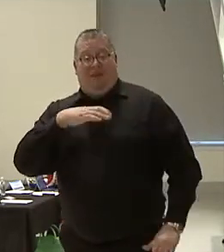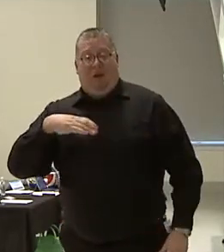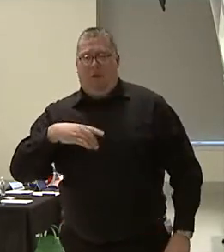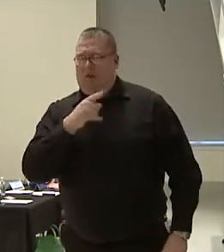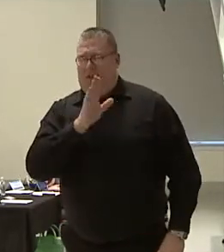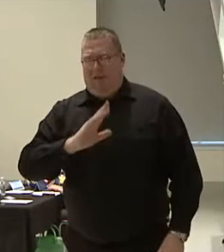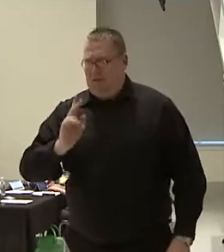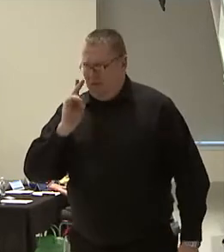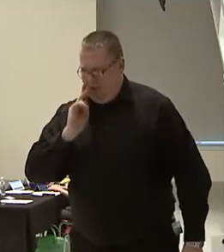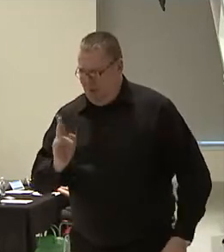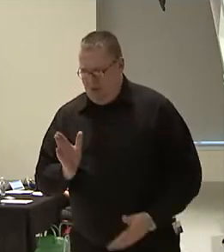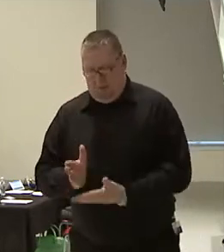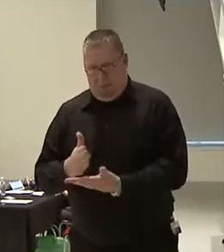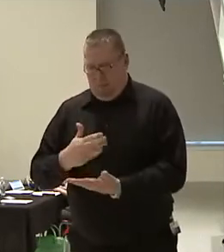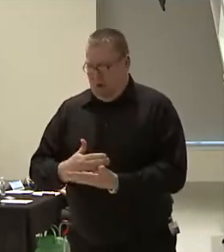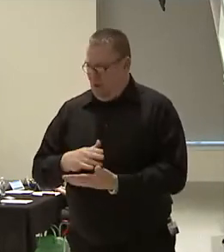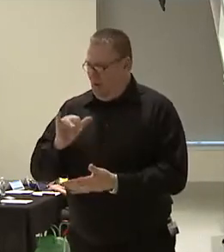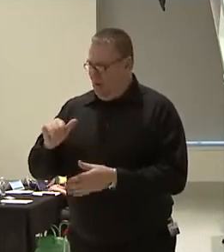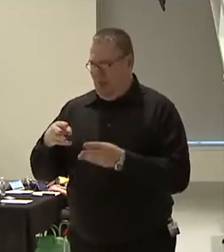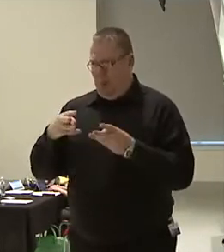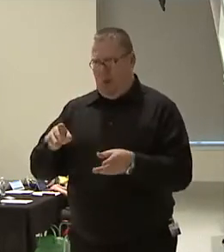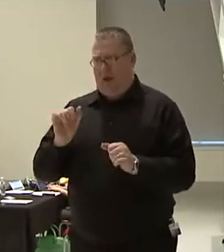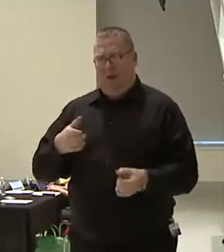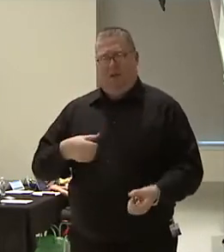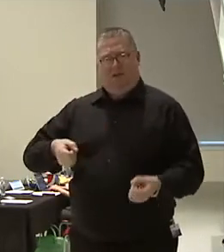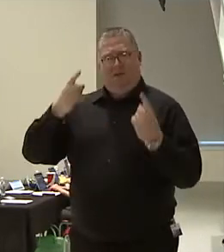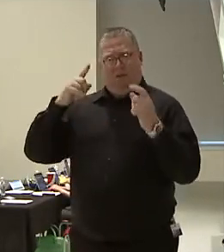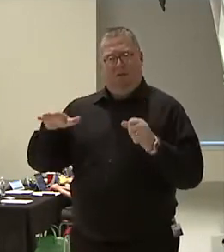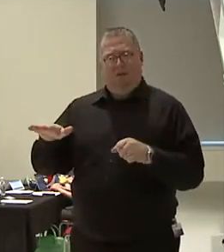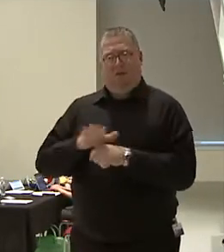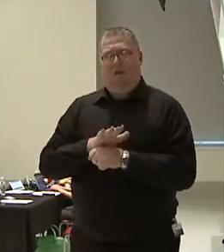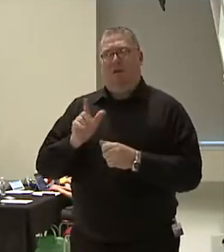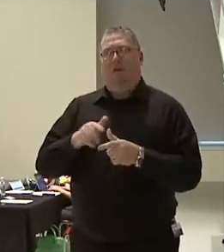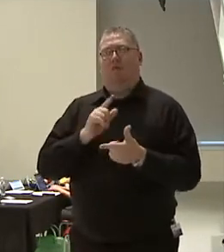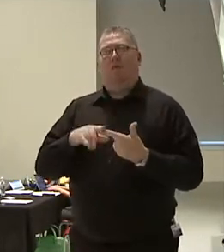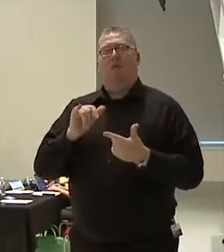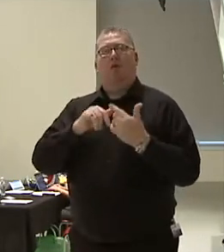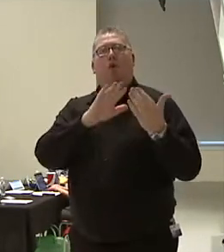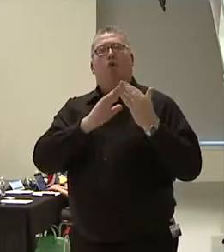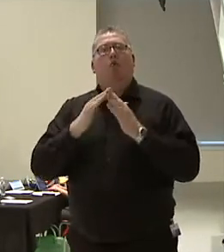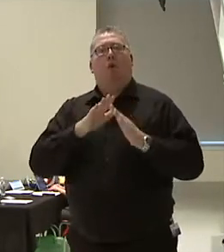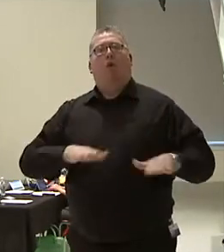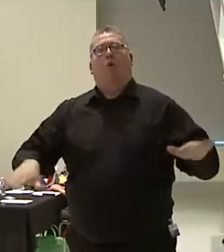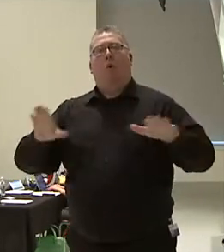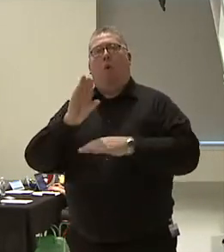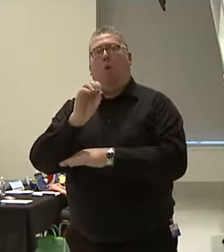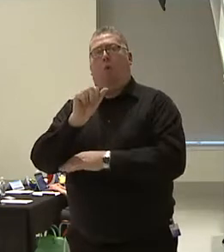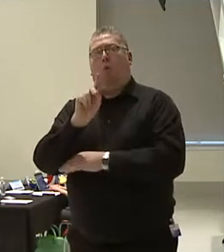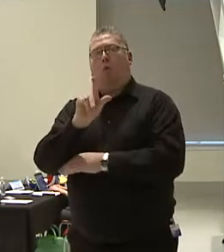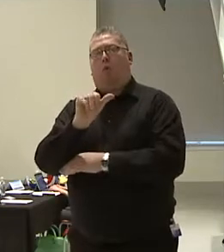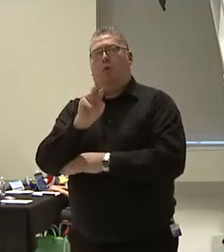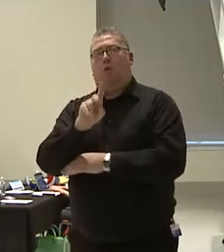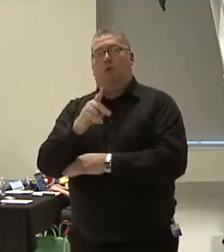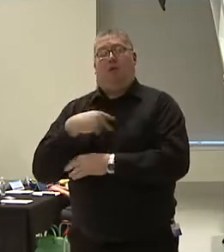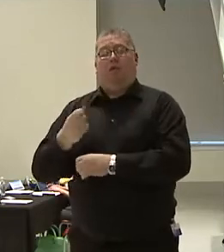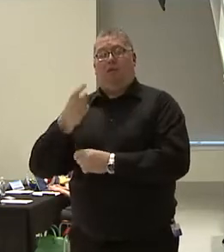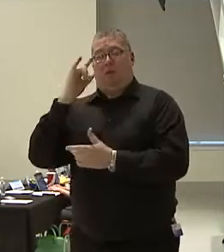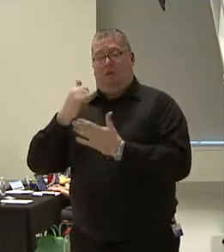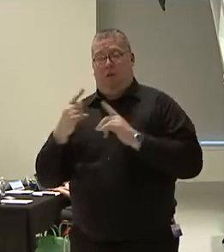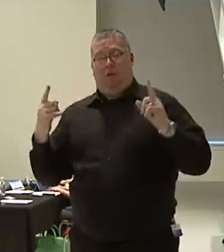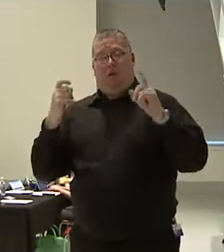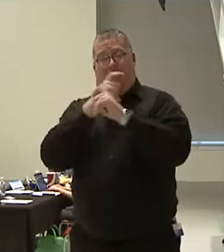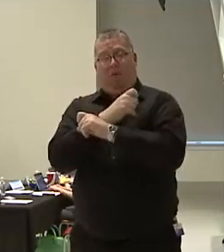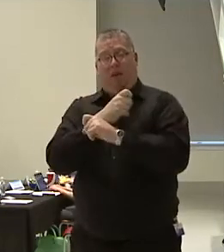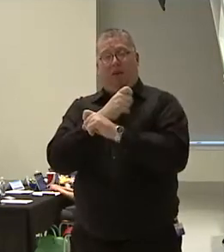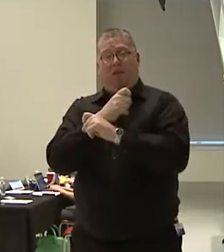seen their own city budget in a context that they can understand. And this led to communities across Oakland understanding a complex city budget,